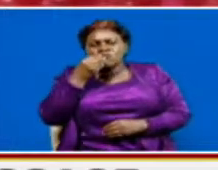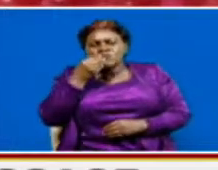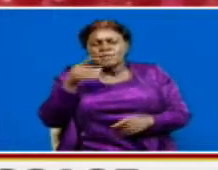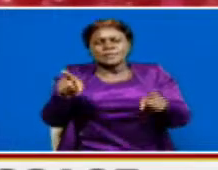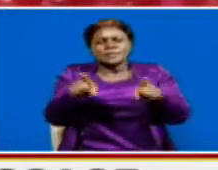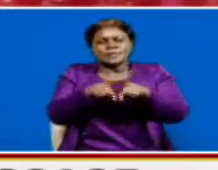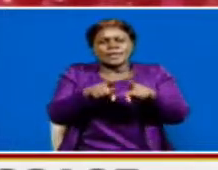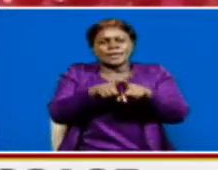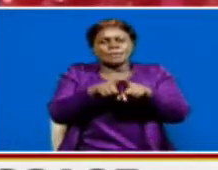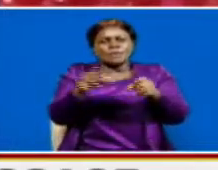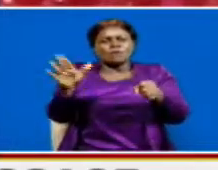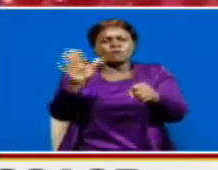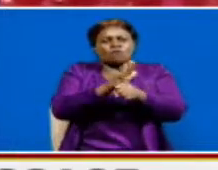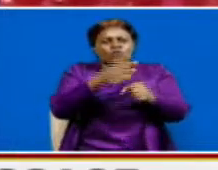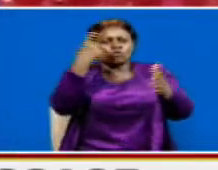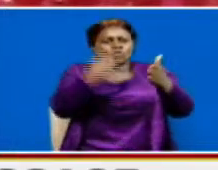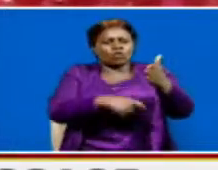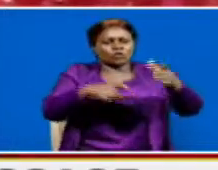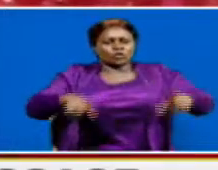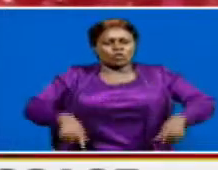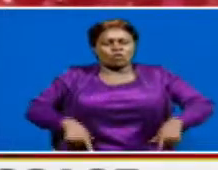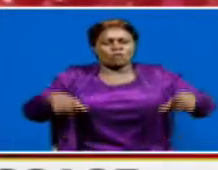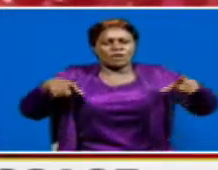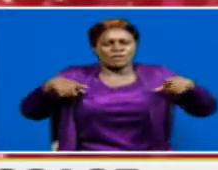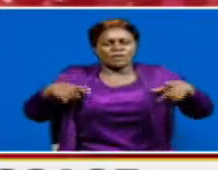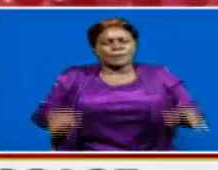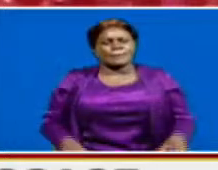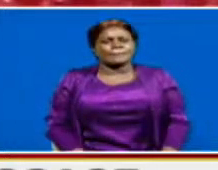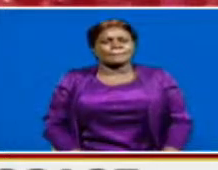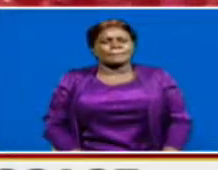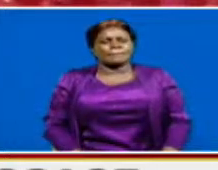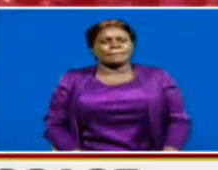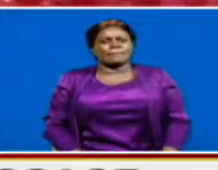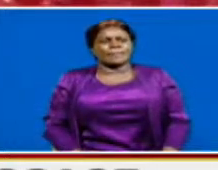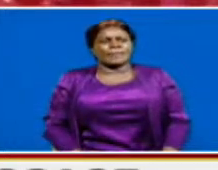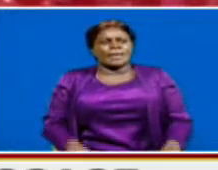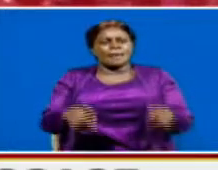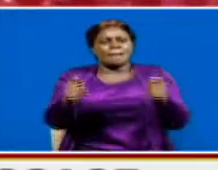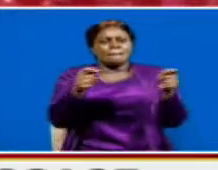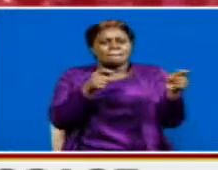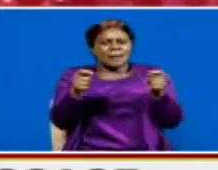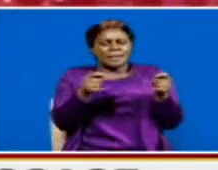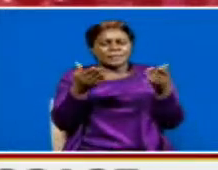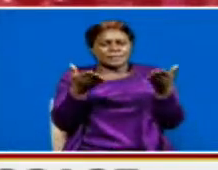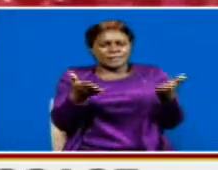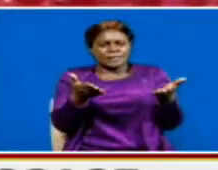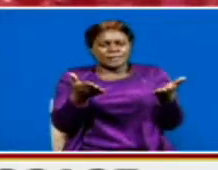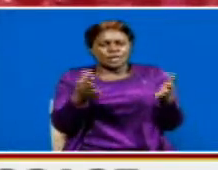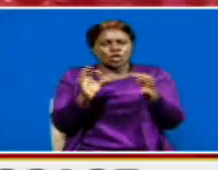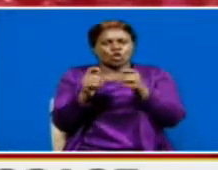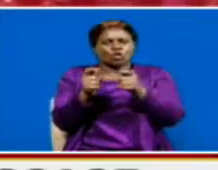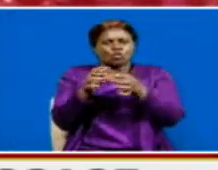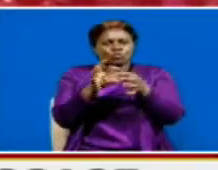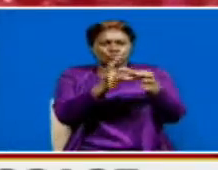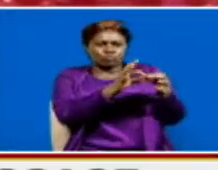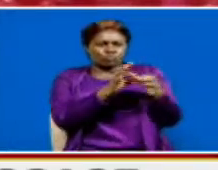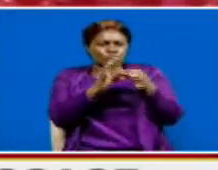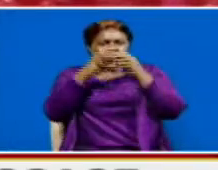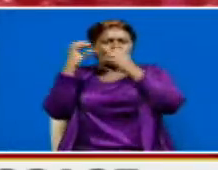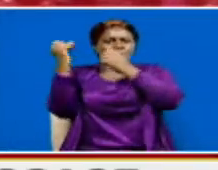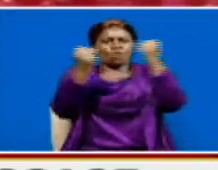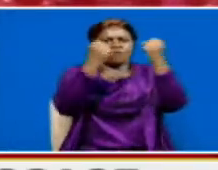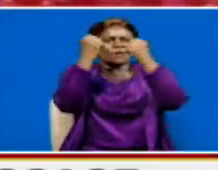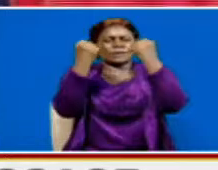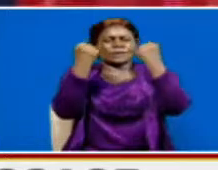and the overall cost of living. To manage, moderate, and overcome